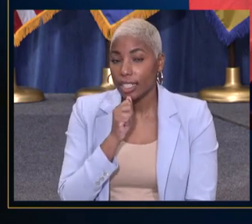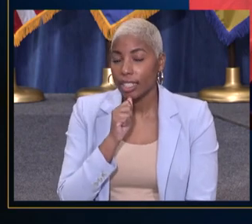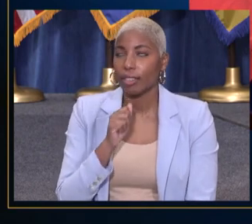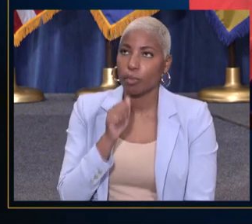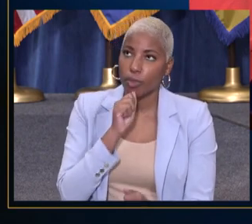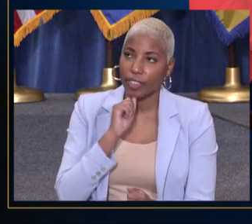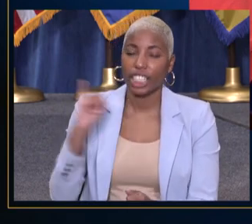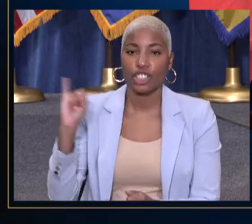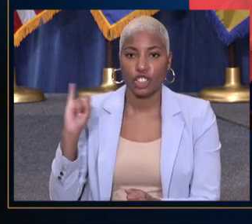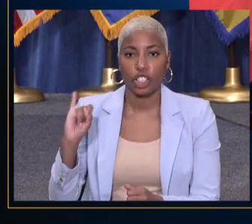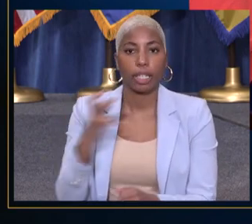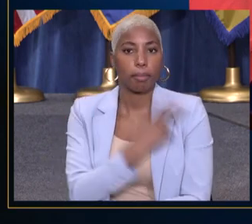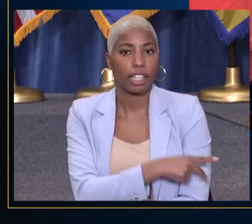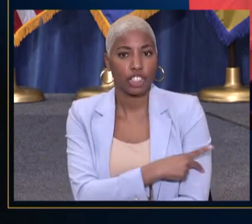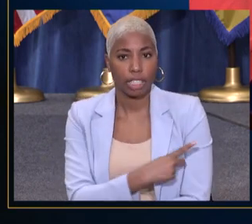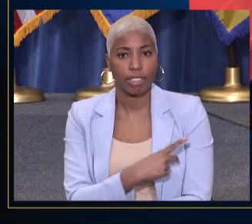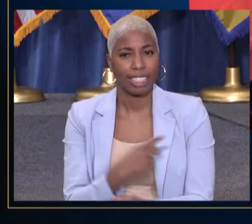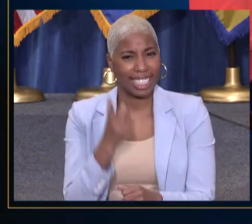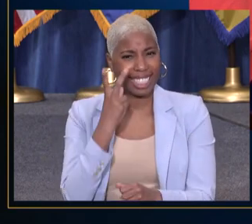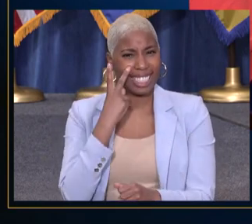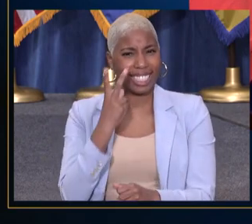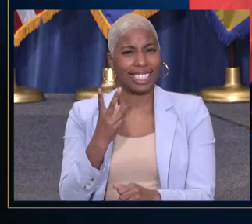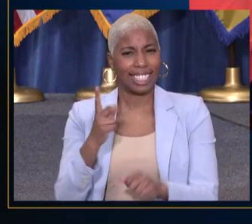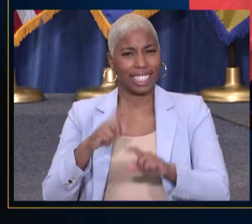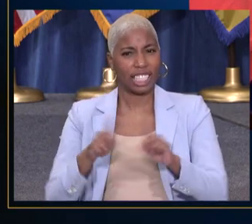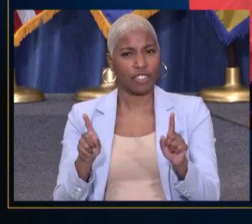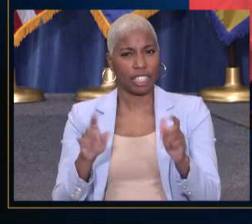privately insured patient was treated,